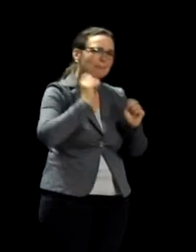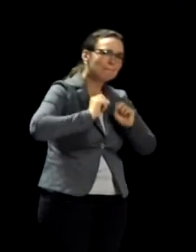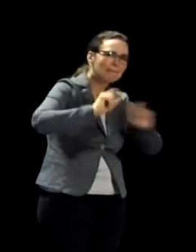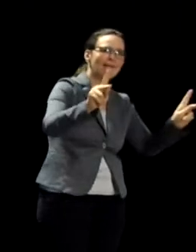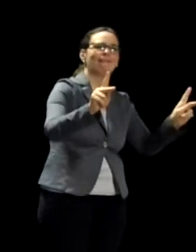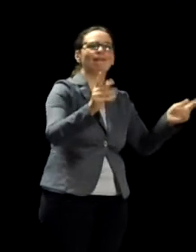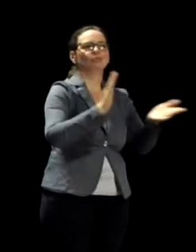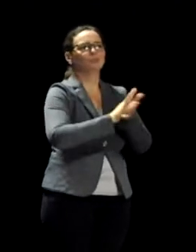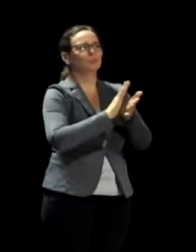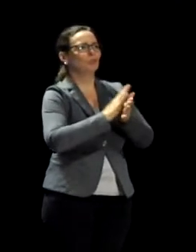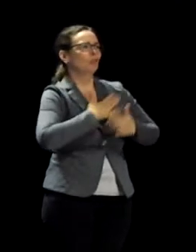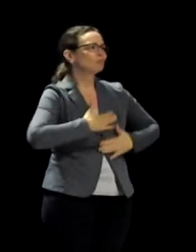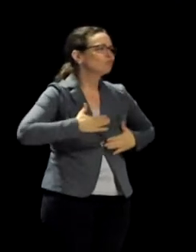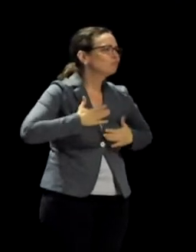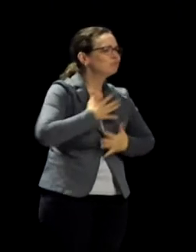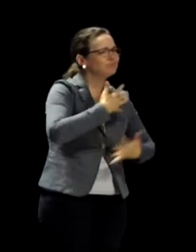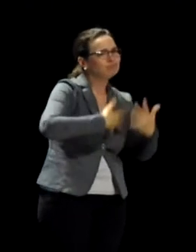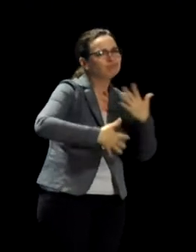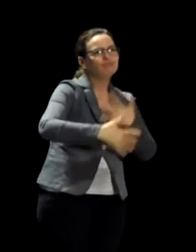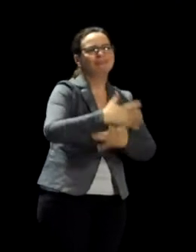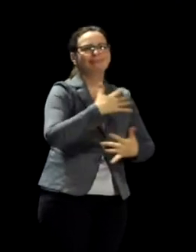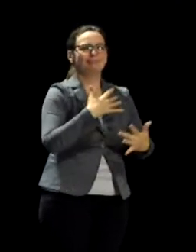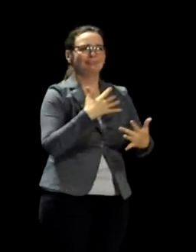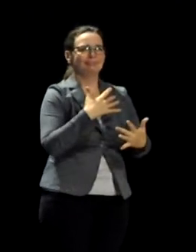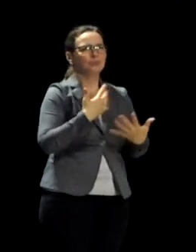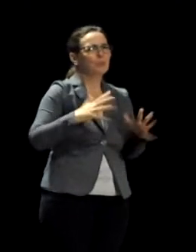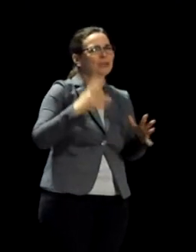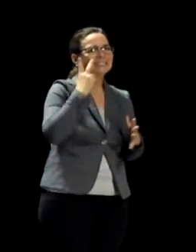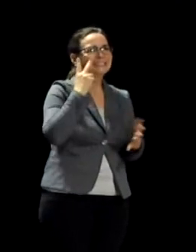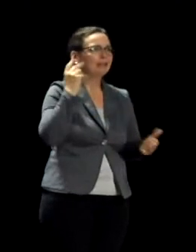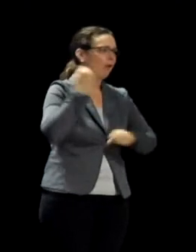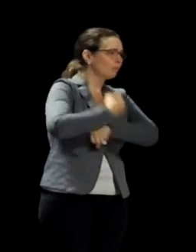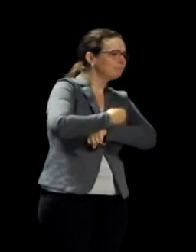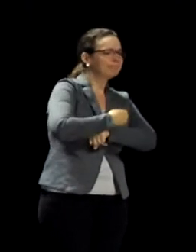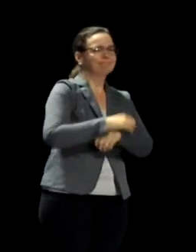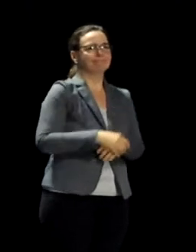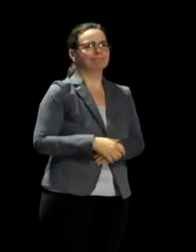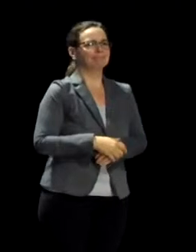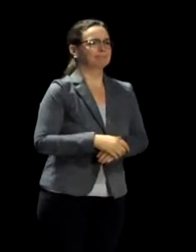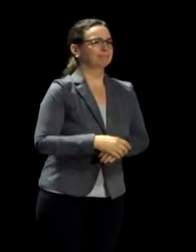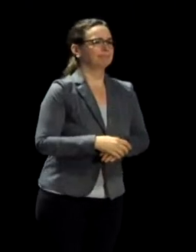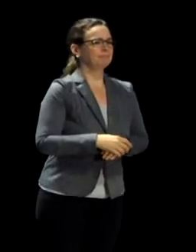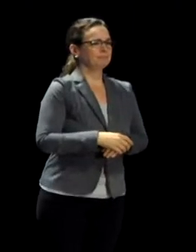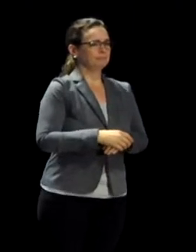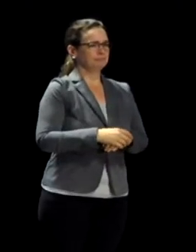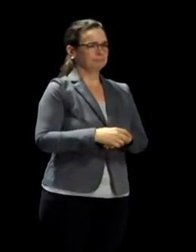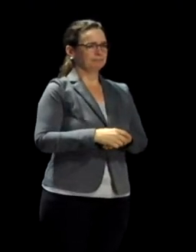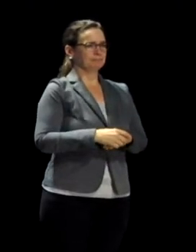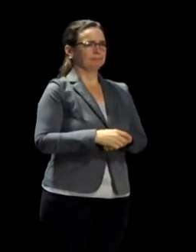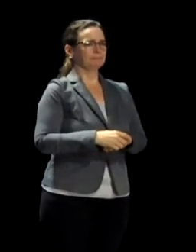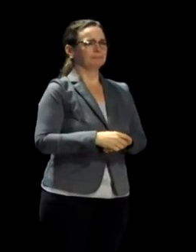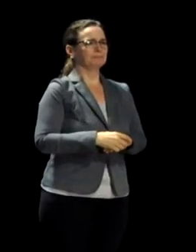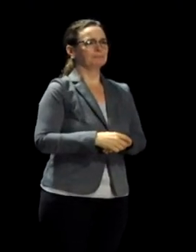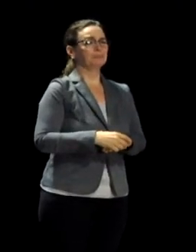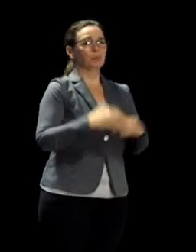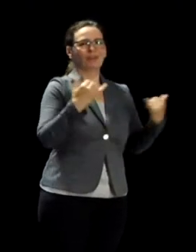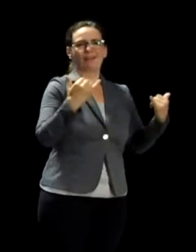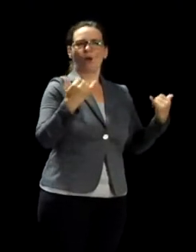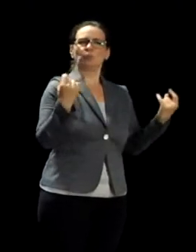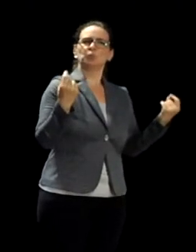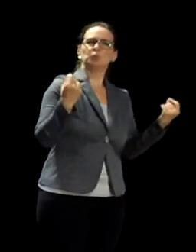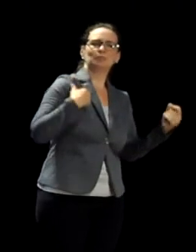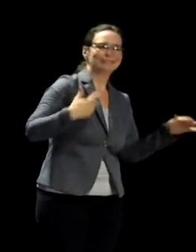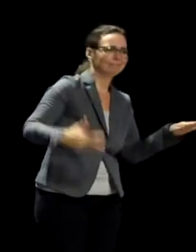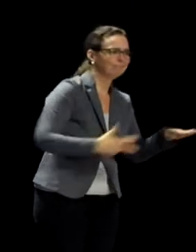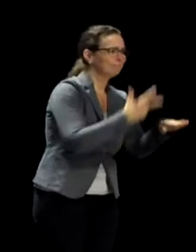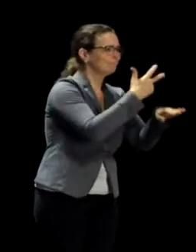mobile testing sites to try to educate parents to help get the kids there, and we'll be basing our